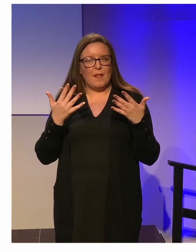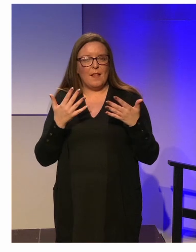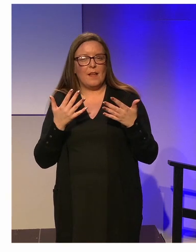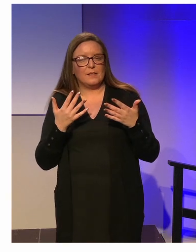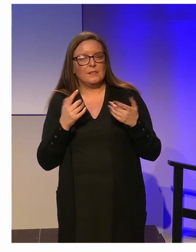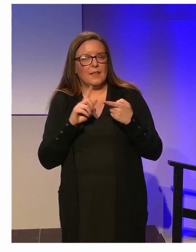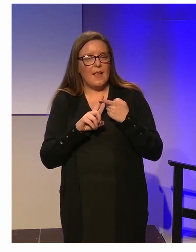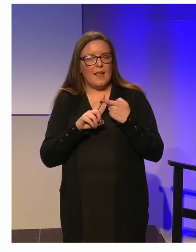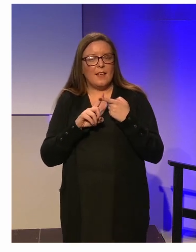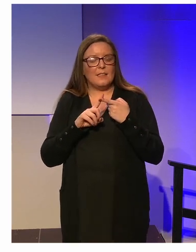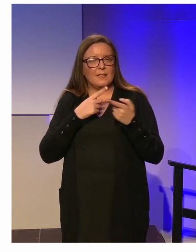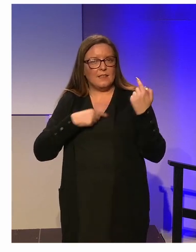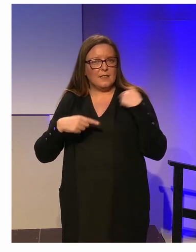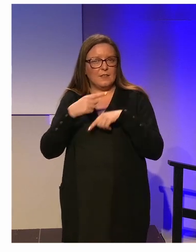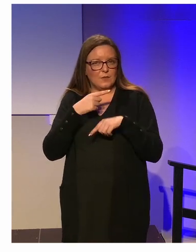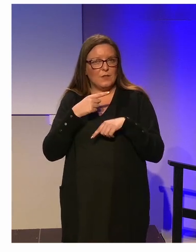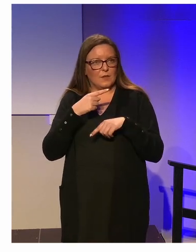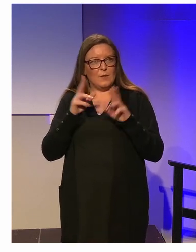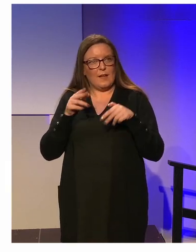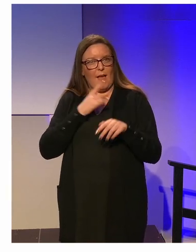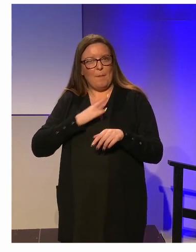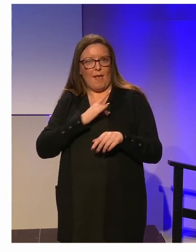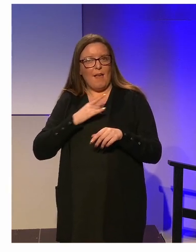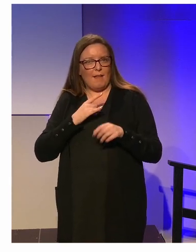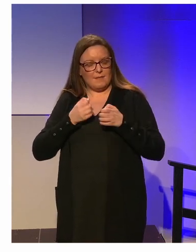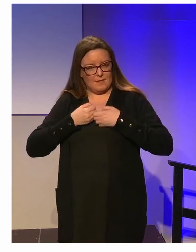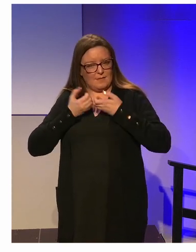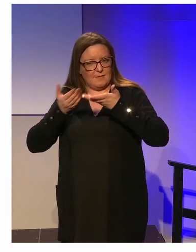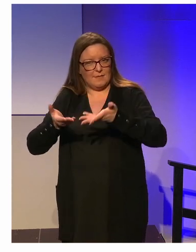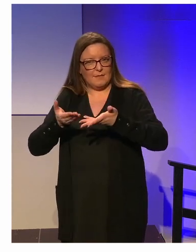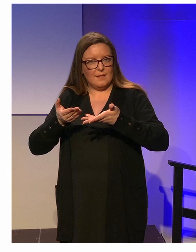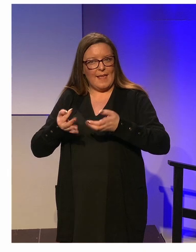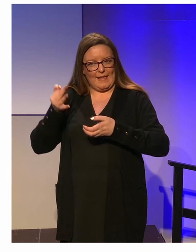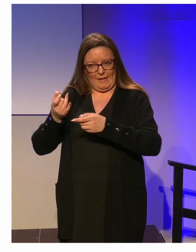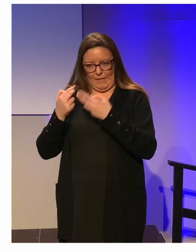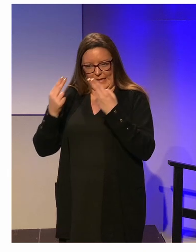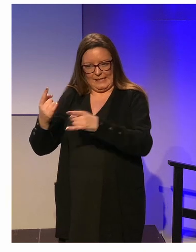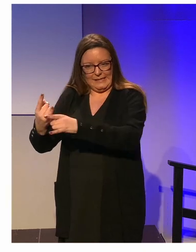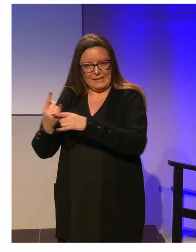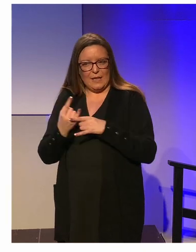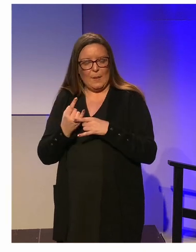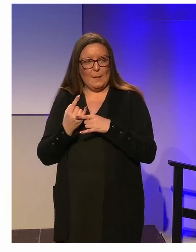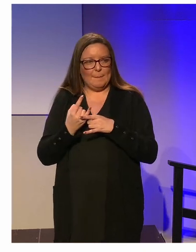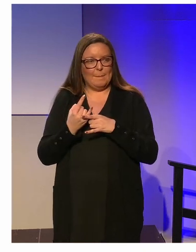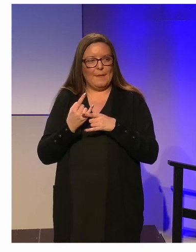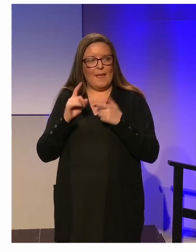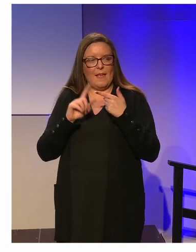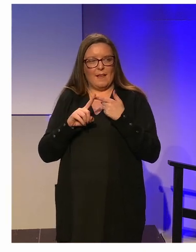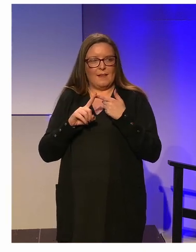open and we can be very honest to the teachers. They really help us. Open teachers really help as well.